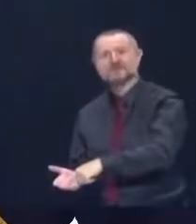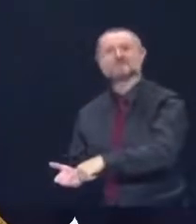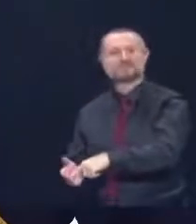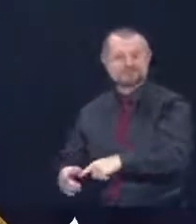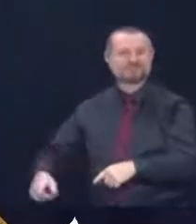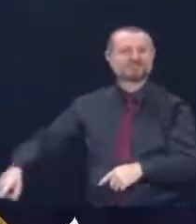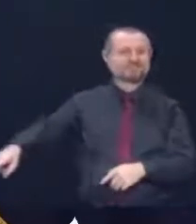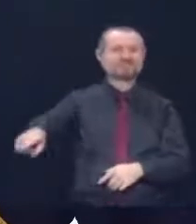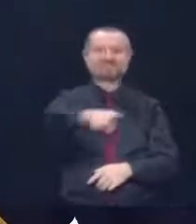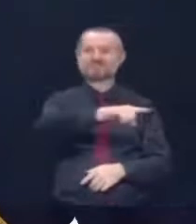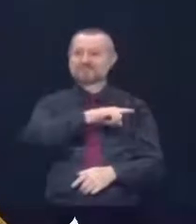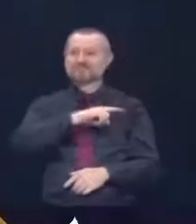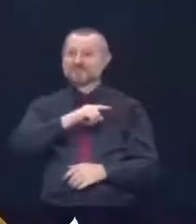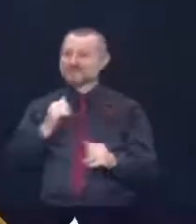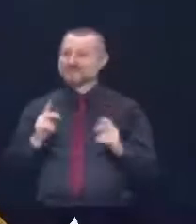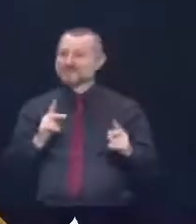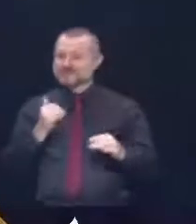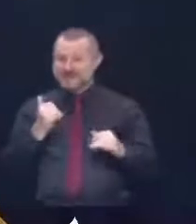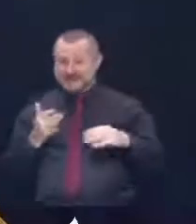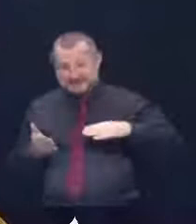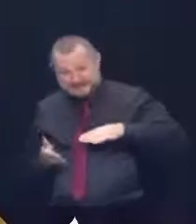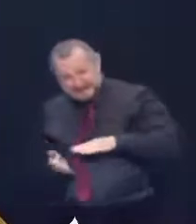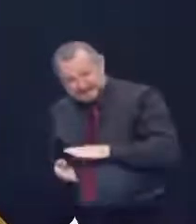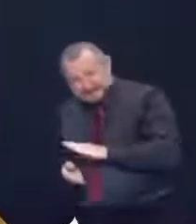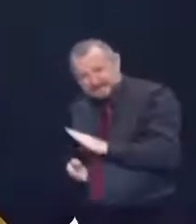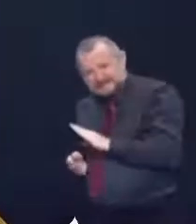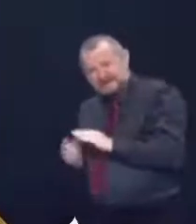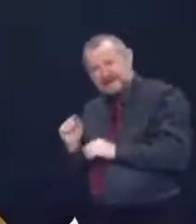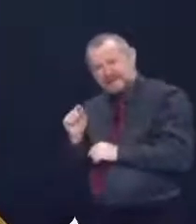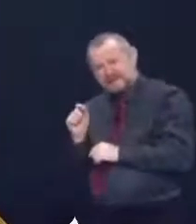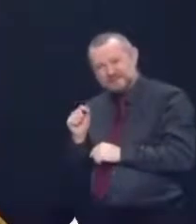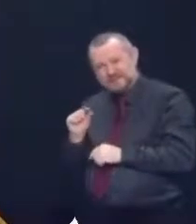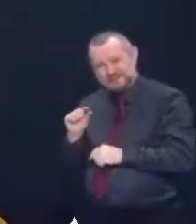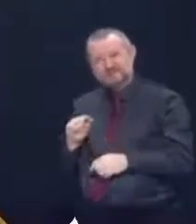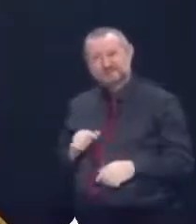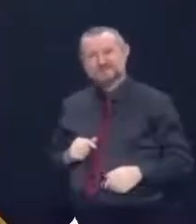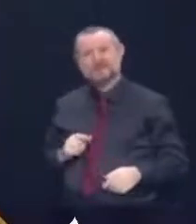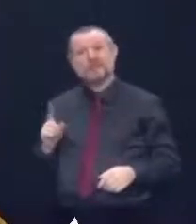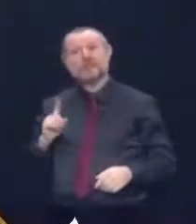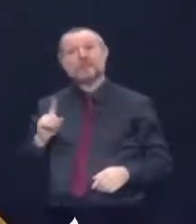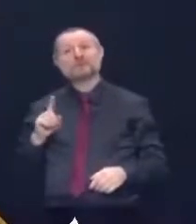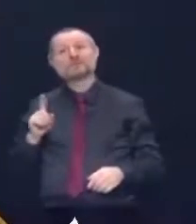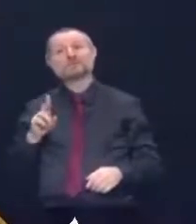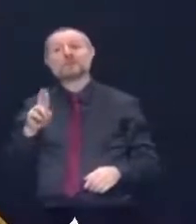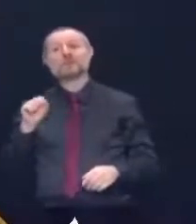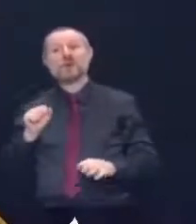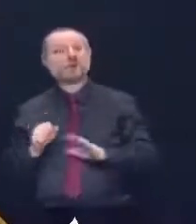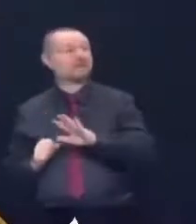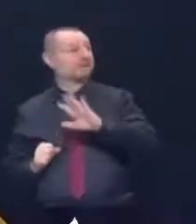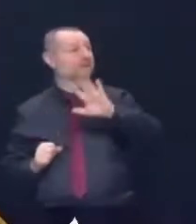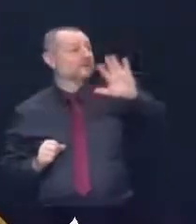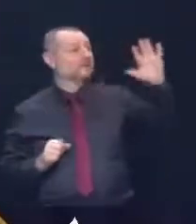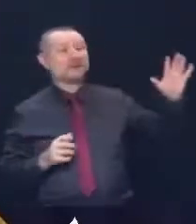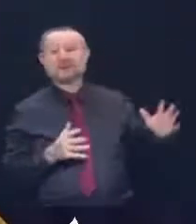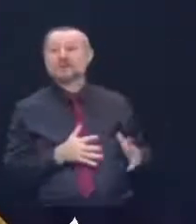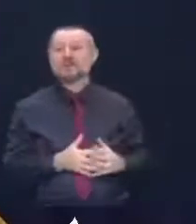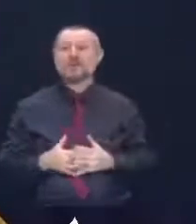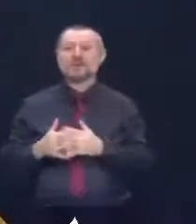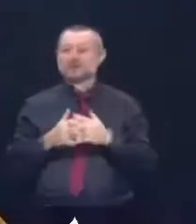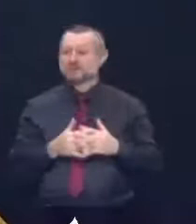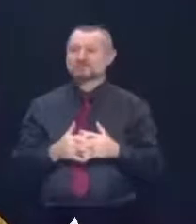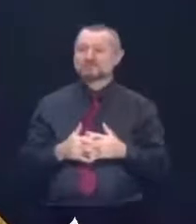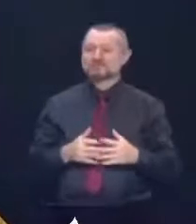now you're at a 3% infection rate. And by the way, the parts of the country that didn't have it in the